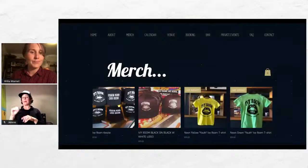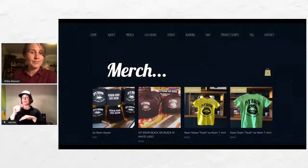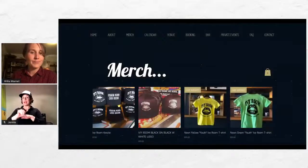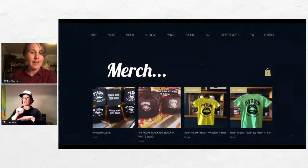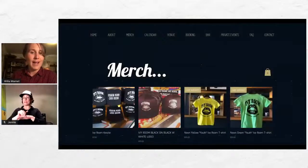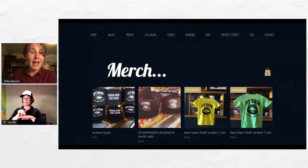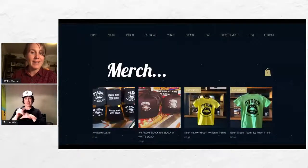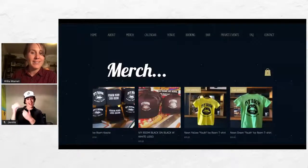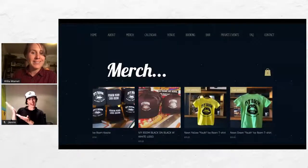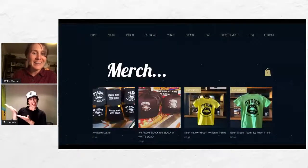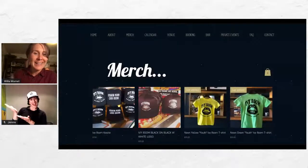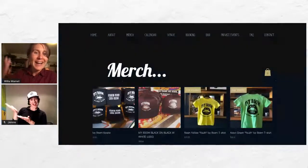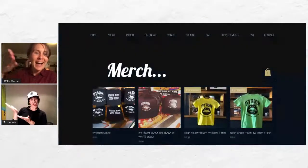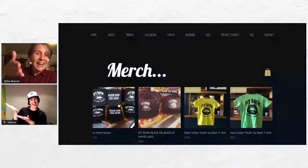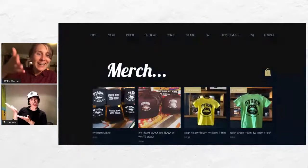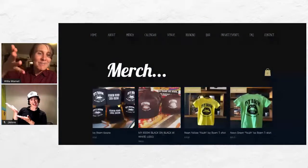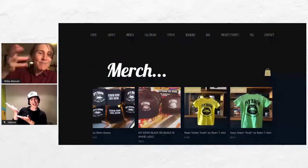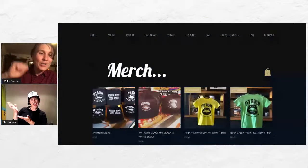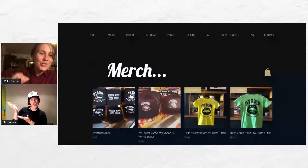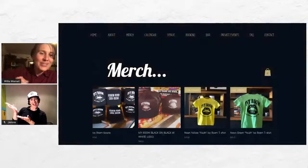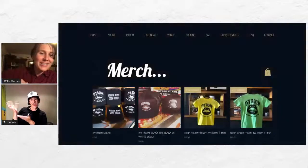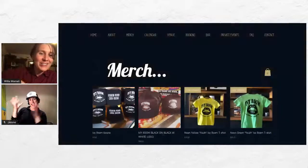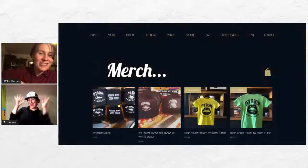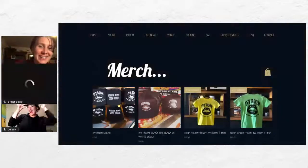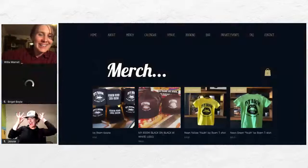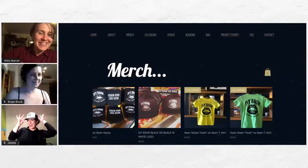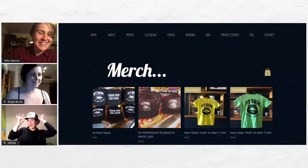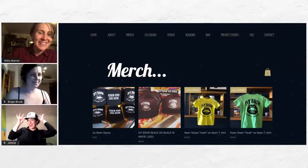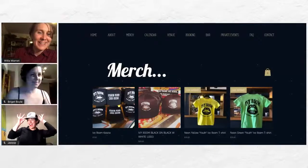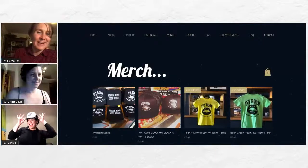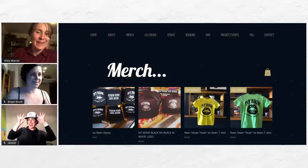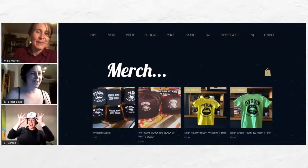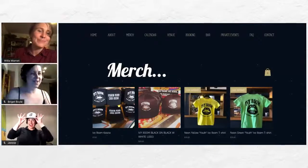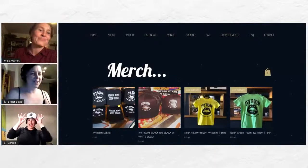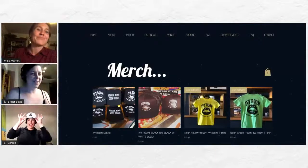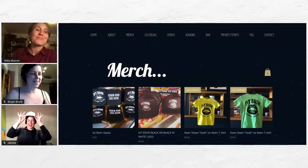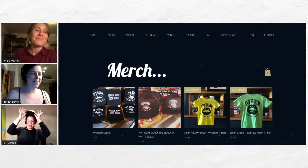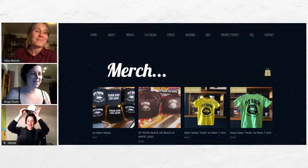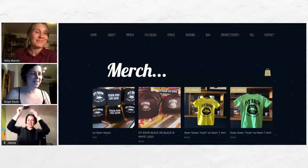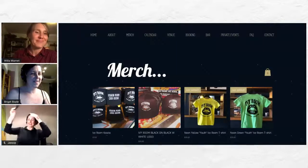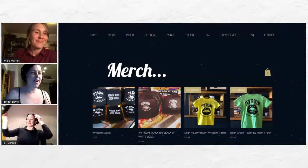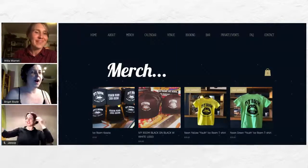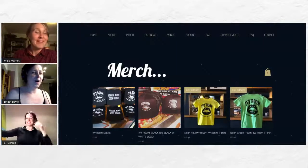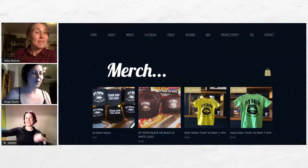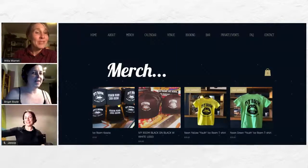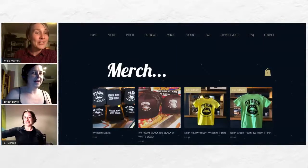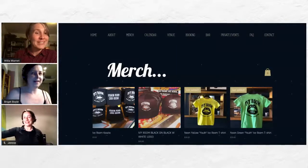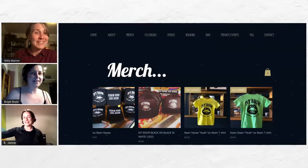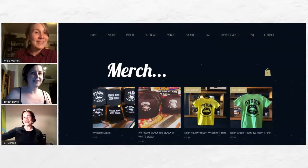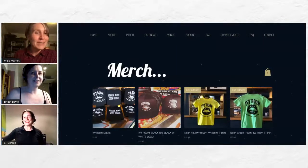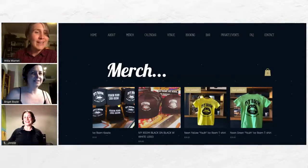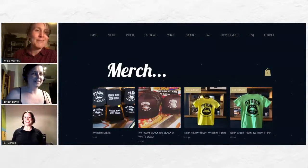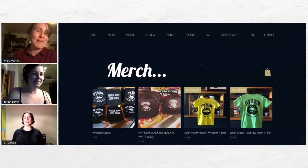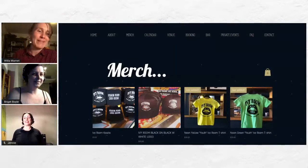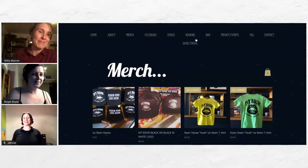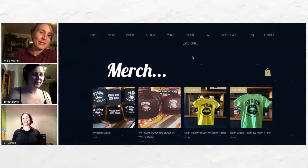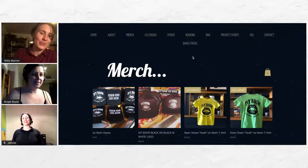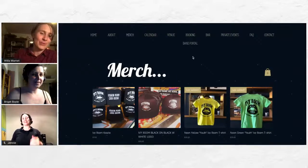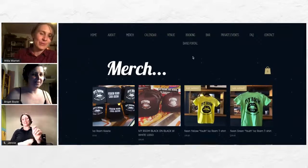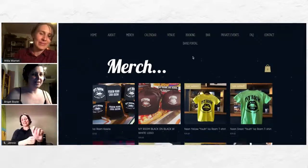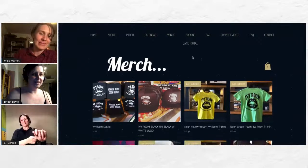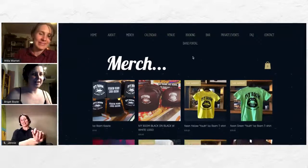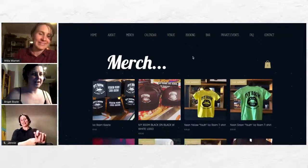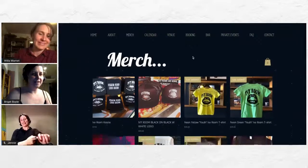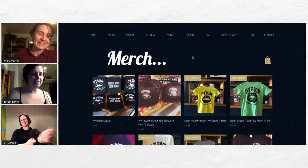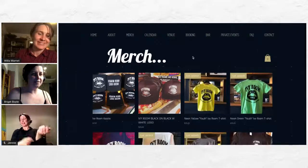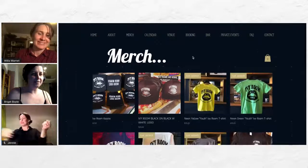anywhere. See? Merch such as this. There you go. Oh, yeah. Bridget, tell them about the merch, would